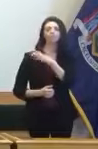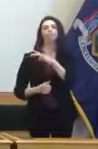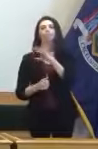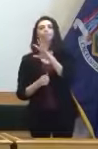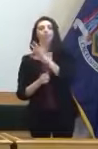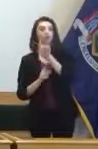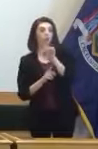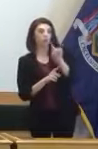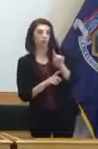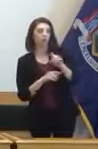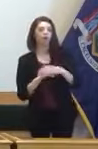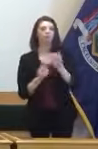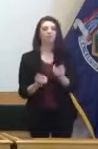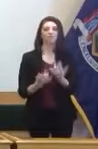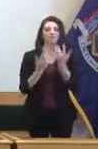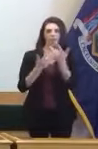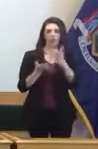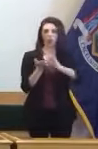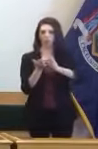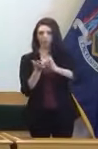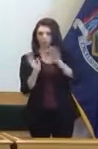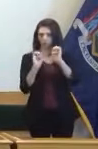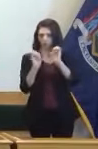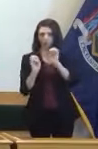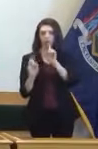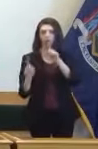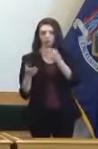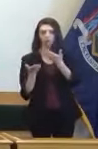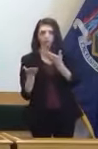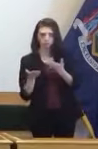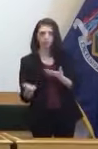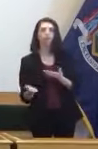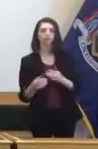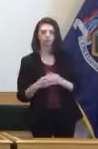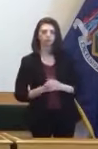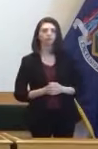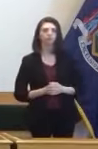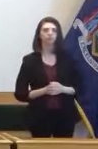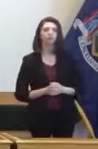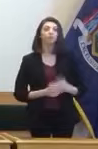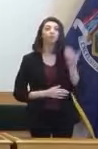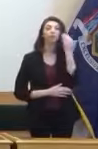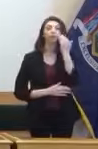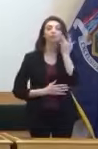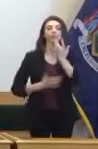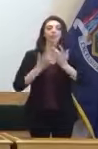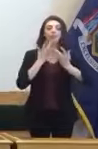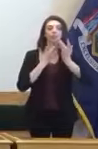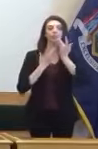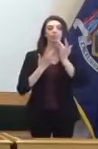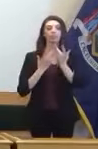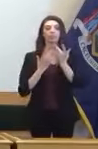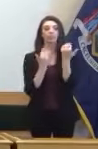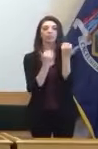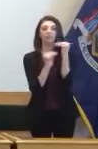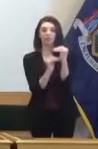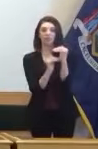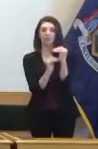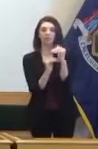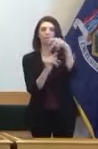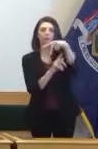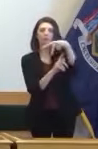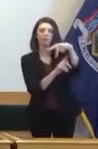emergency medical services, and public information. As we all know, there is a shortage of personal protective equipment,